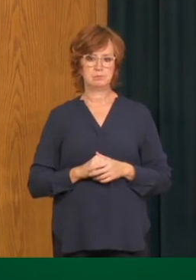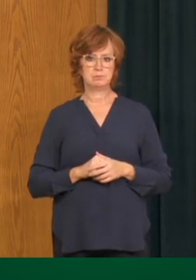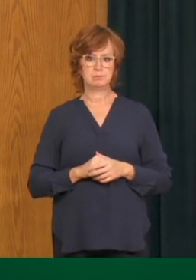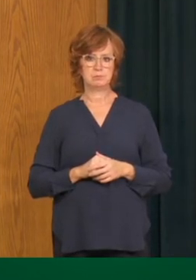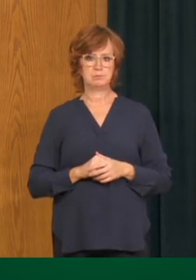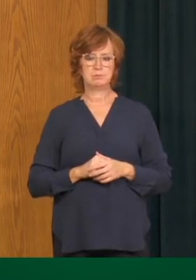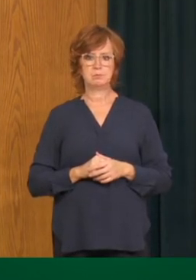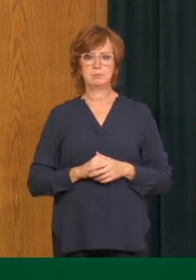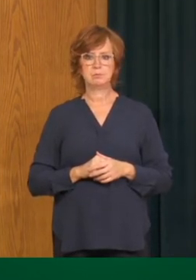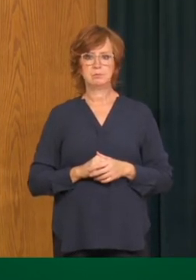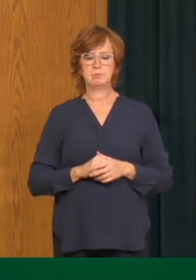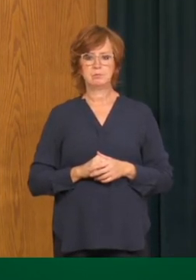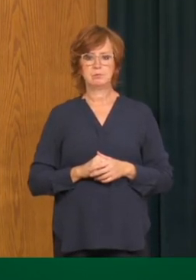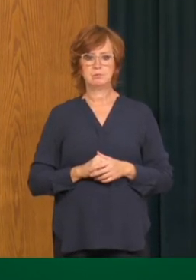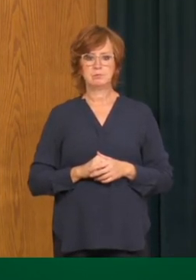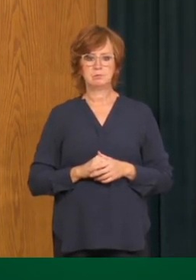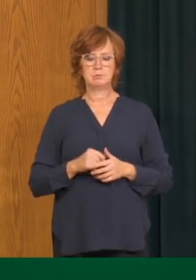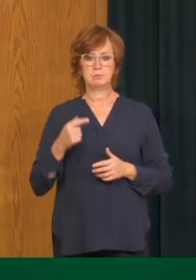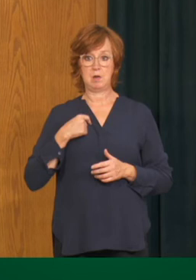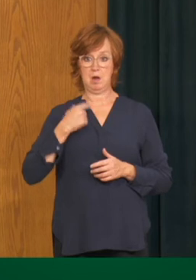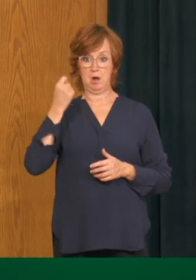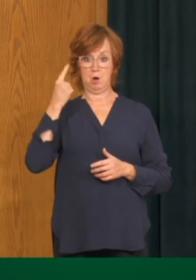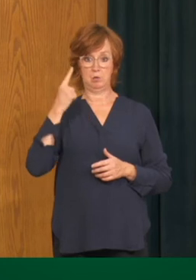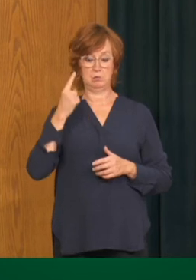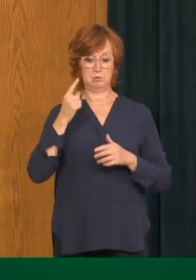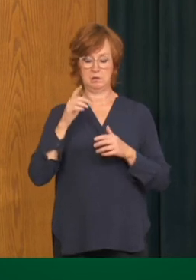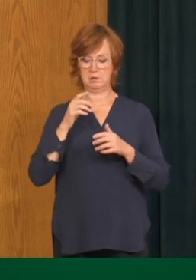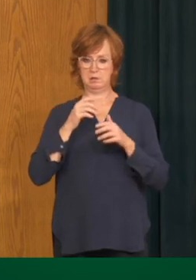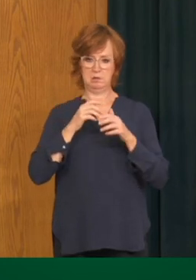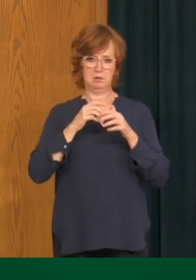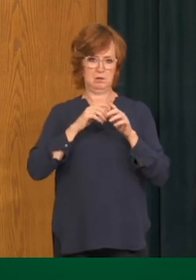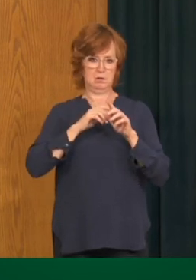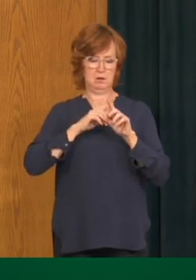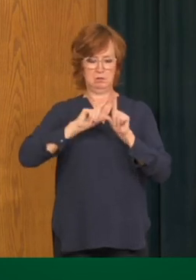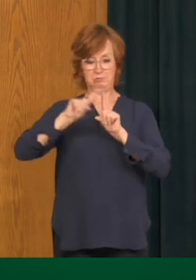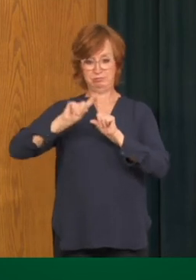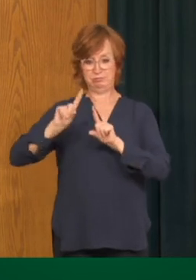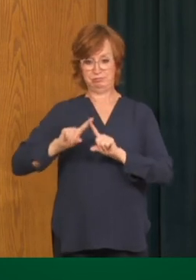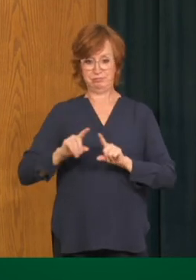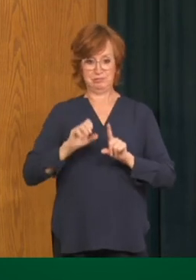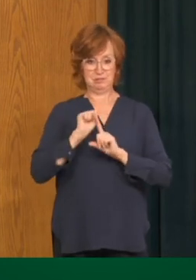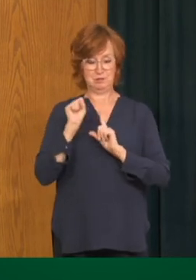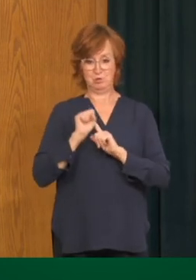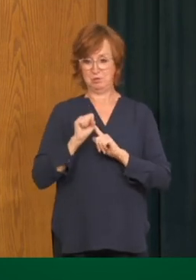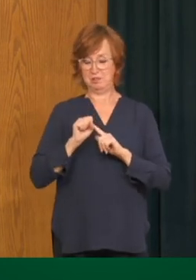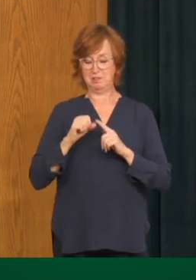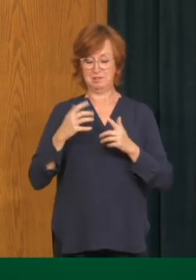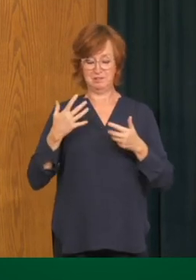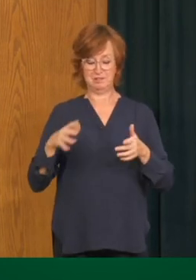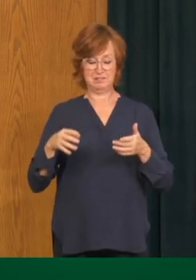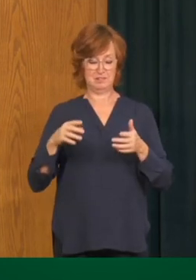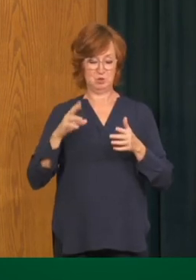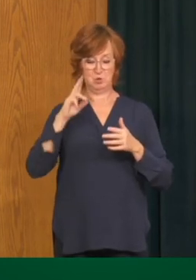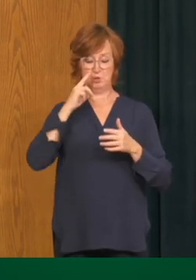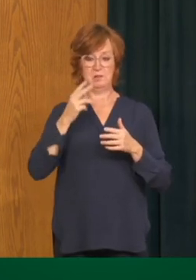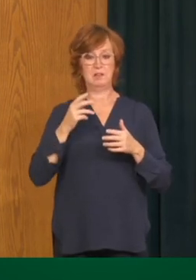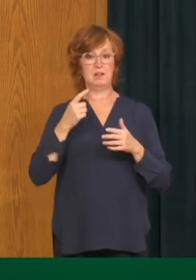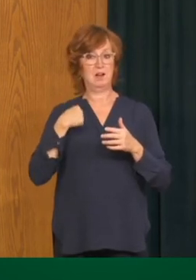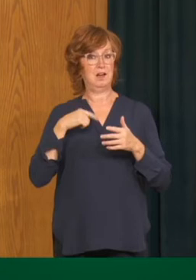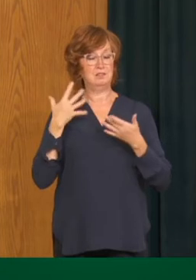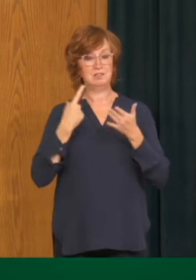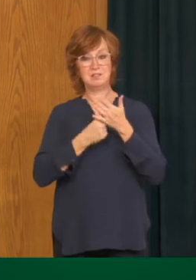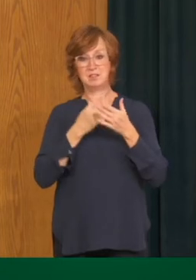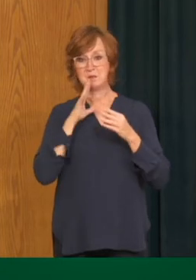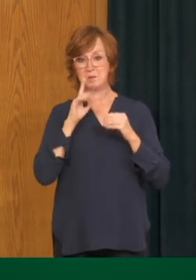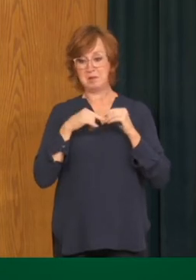Understanding every situation is different. This is exactly the question that every parent is asking, and I understand that. I had discussions with family members about